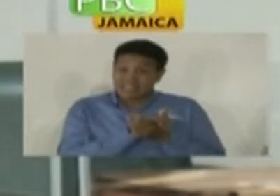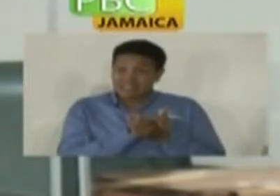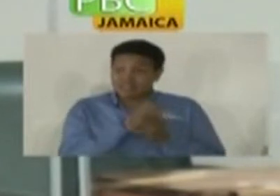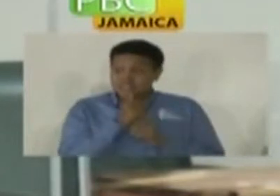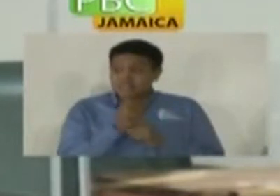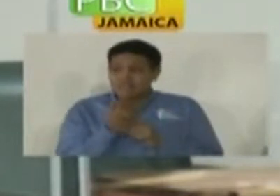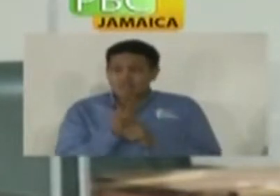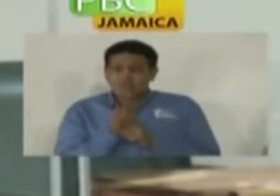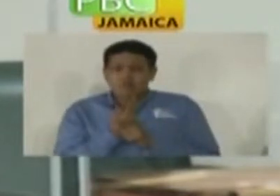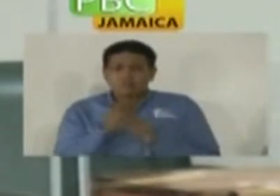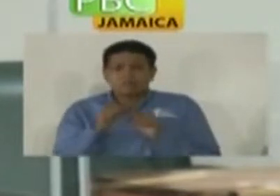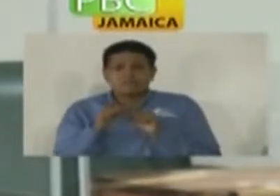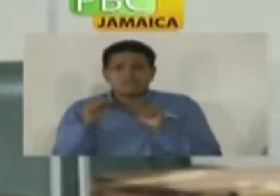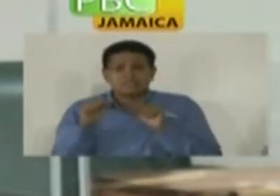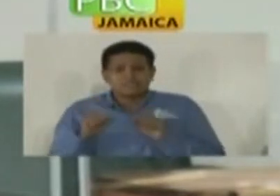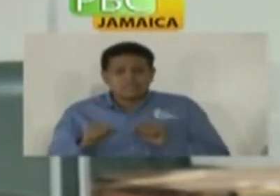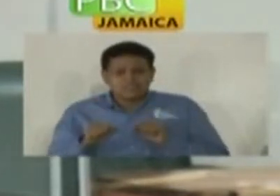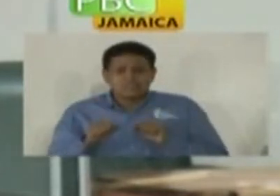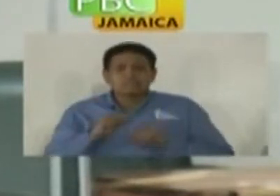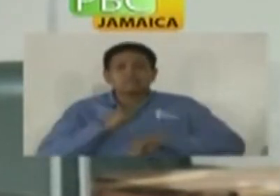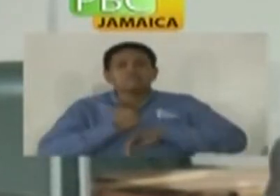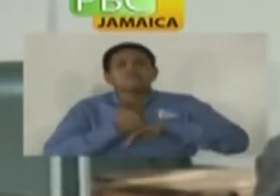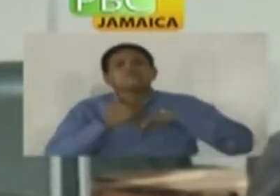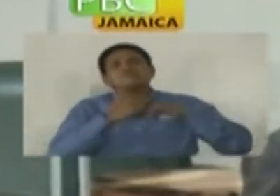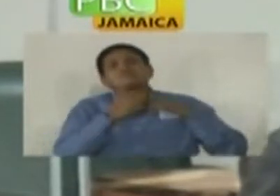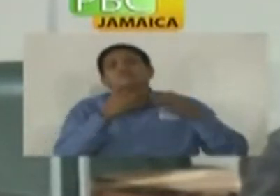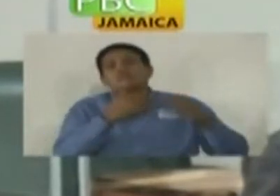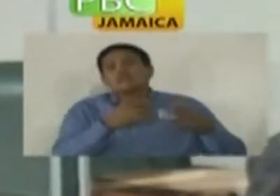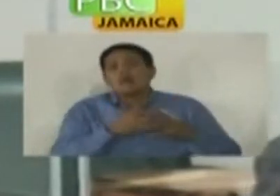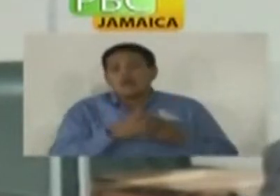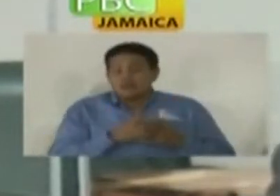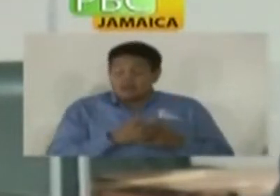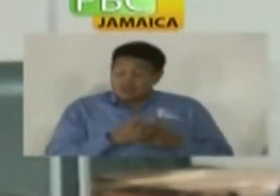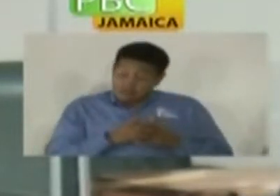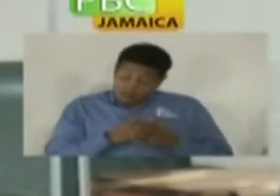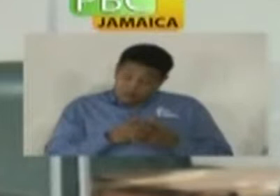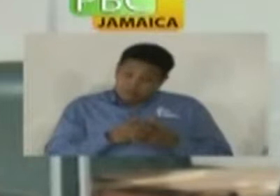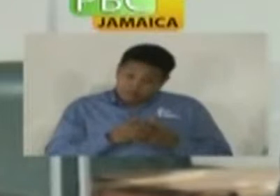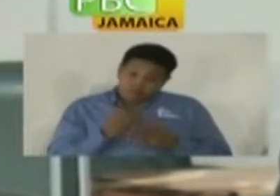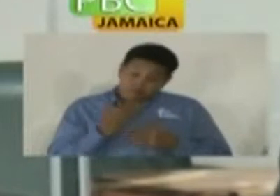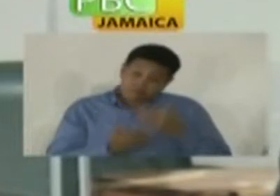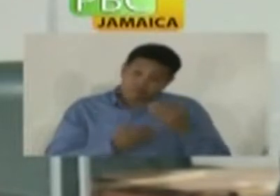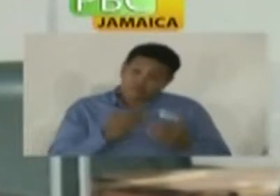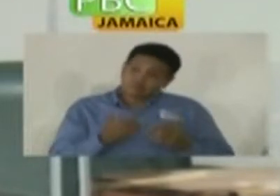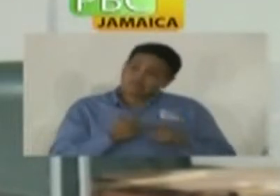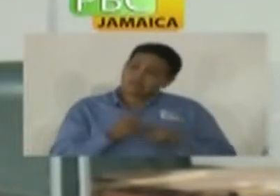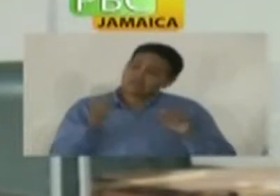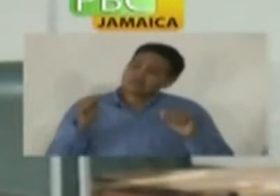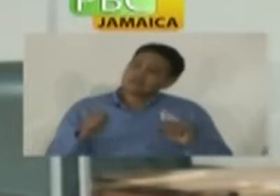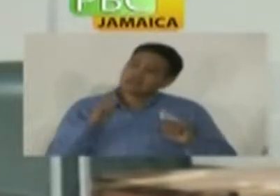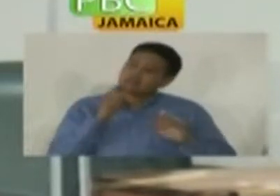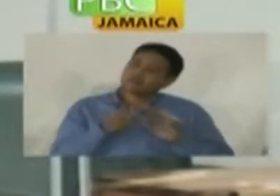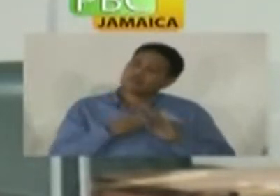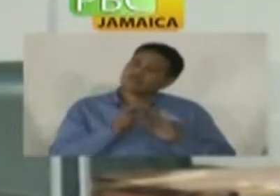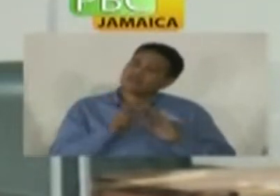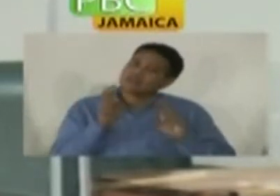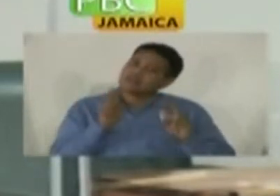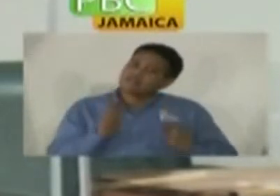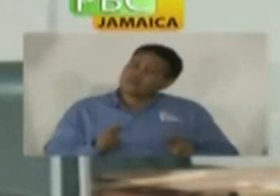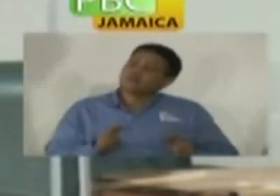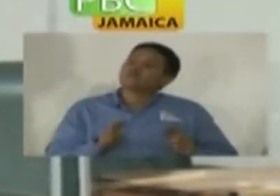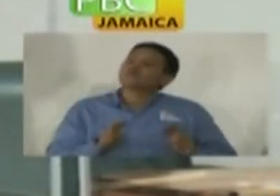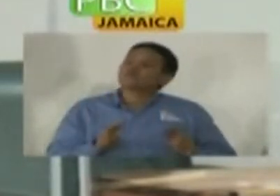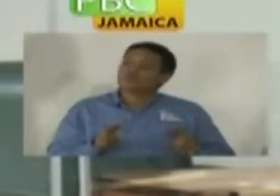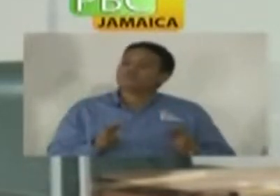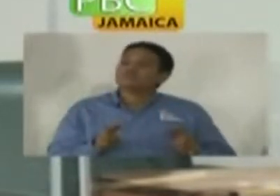proper system put in place whereby it can be reviewed,